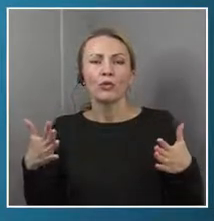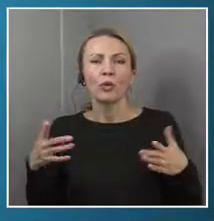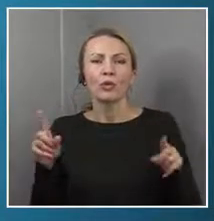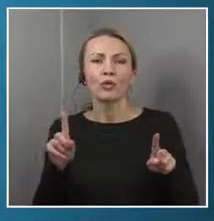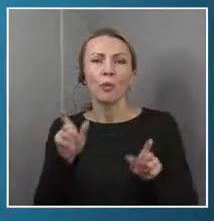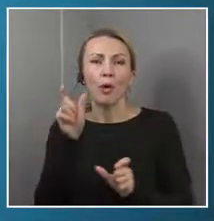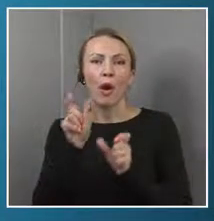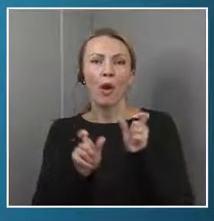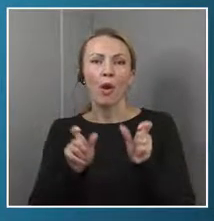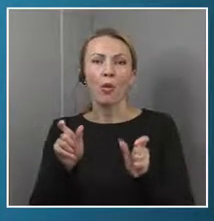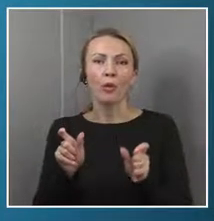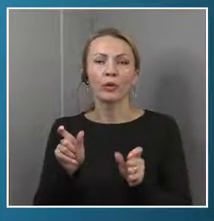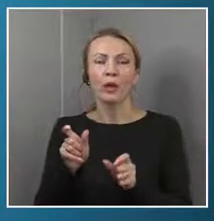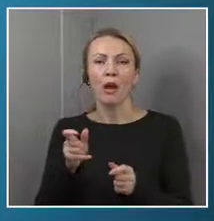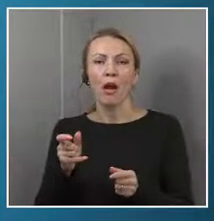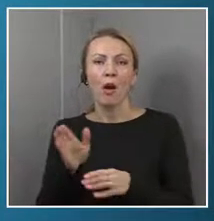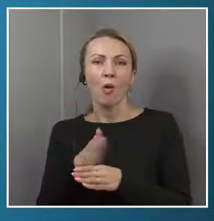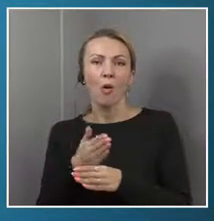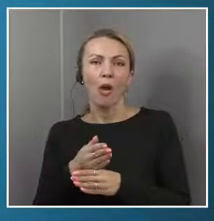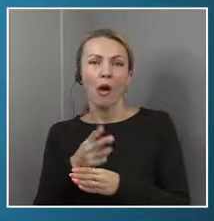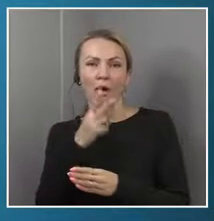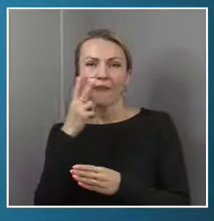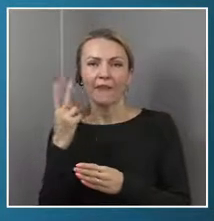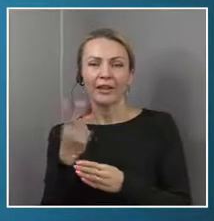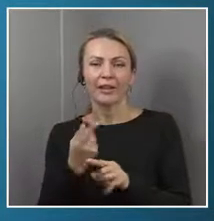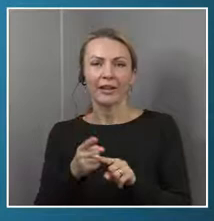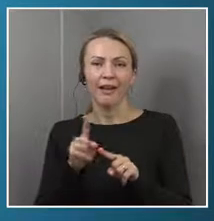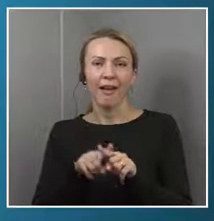Medici for the wedding of Marie de' Medici in